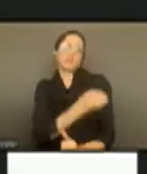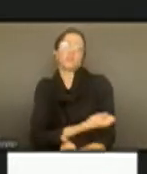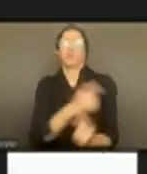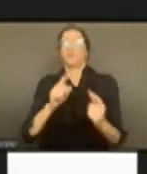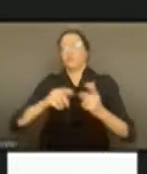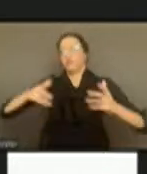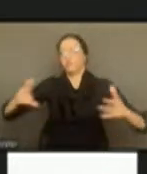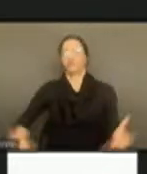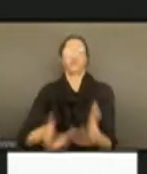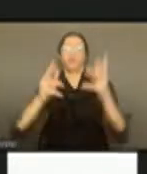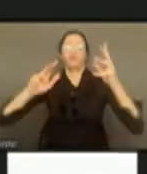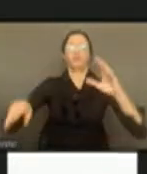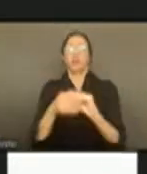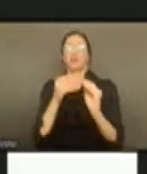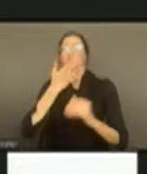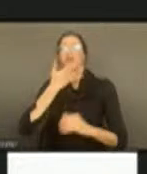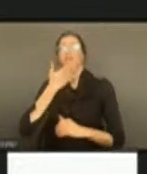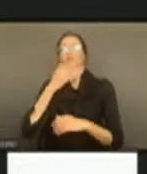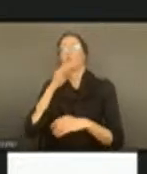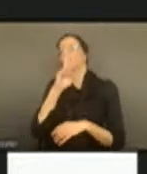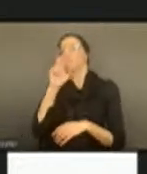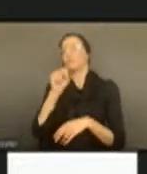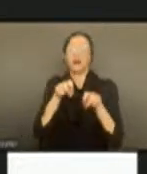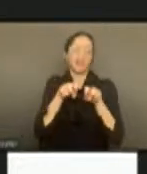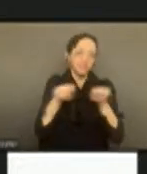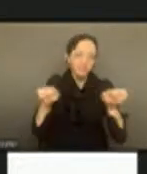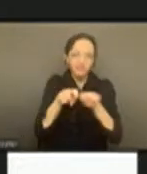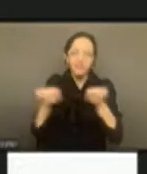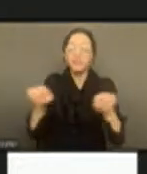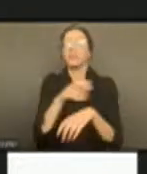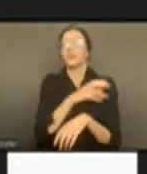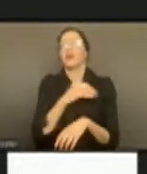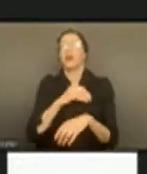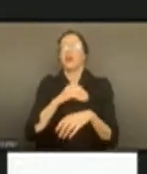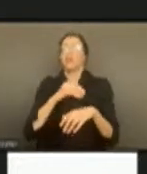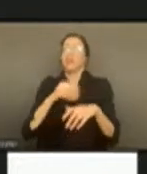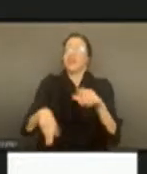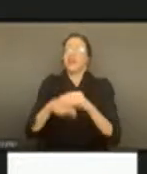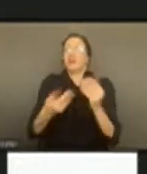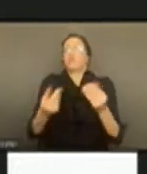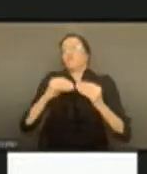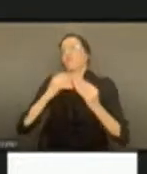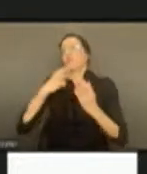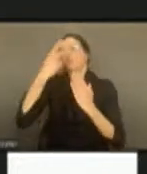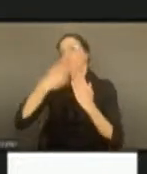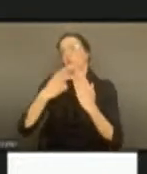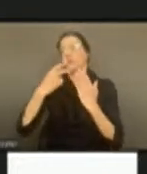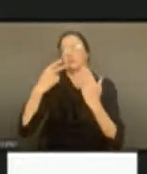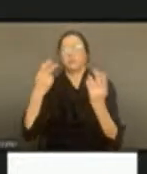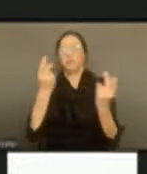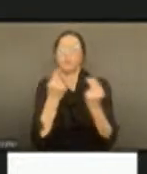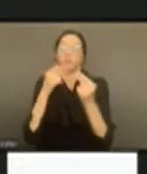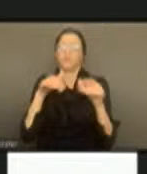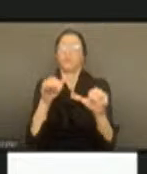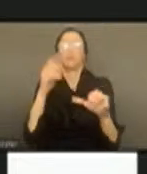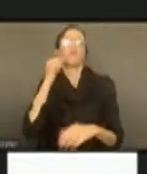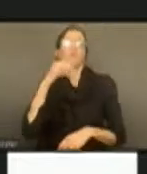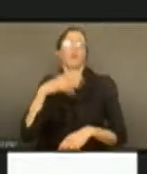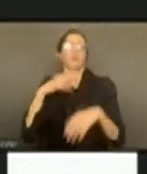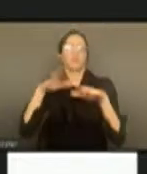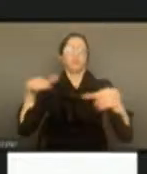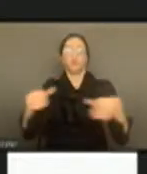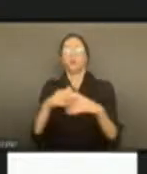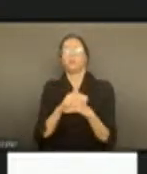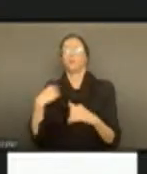interactive activities for our women and children. Let's thrive with Detox Miami movement. We have to detox in order to thrive in